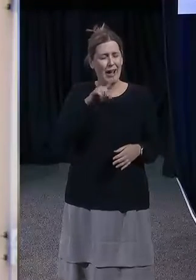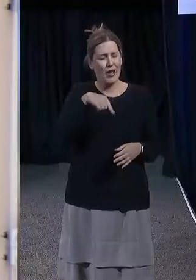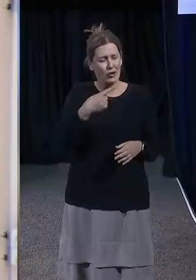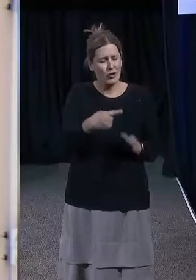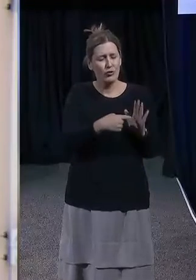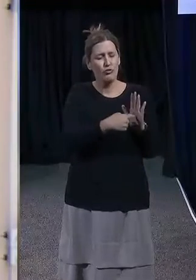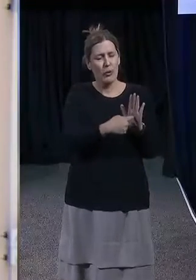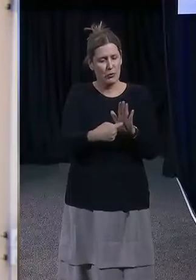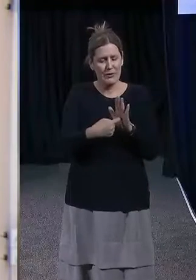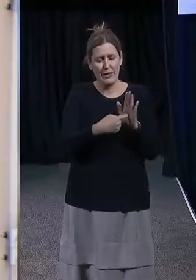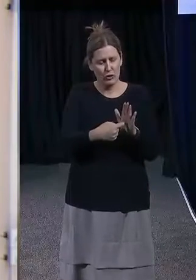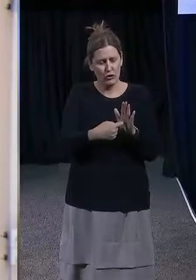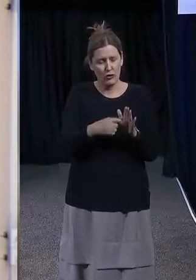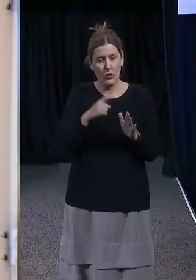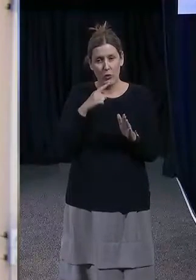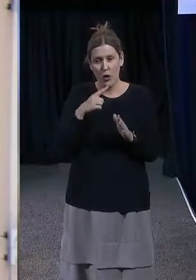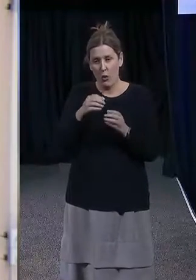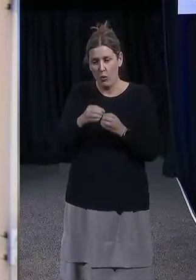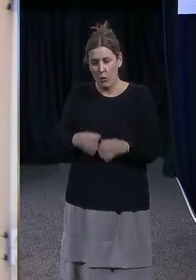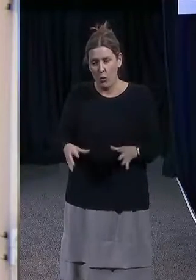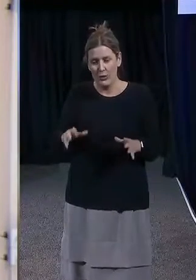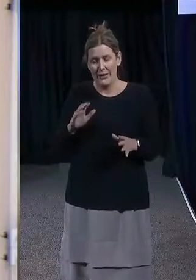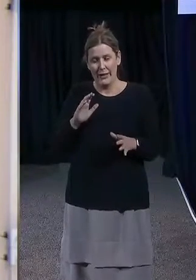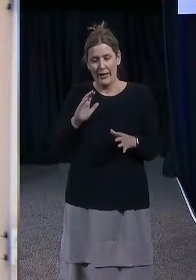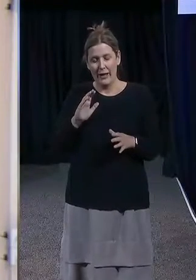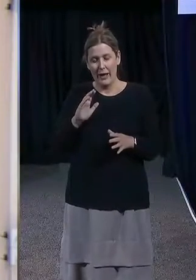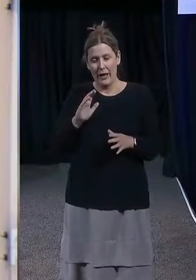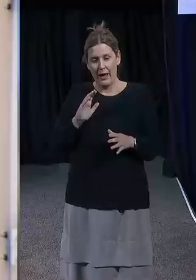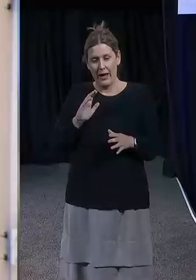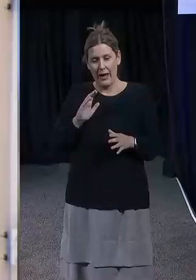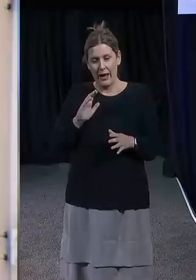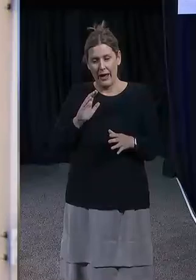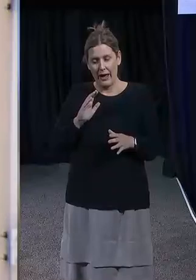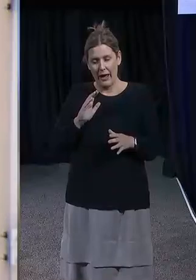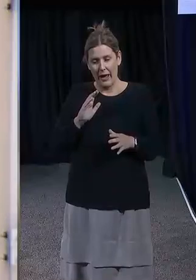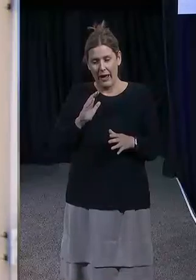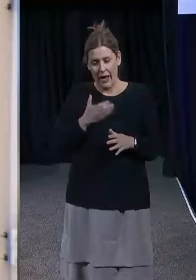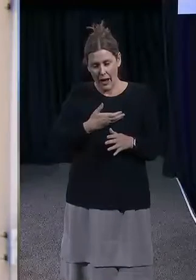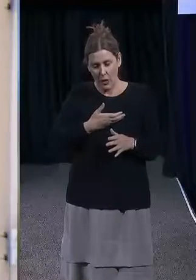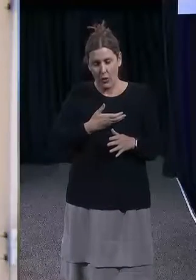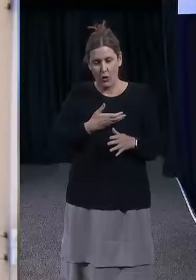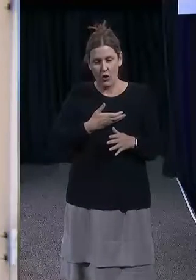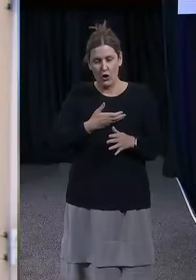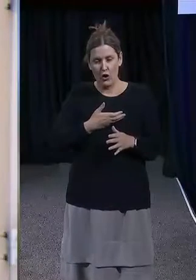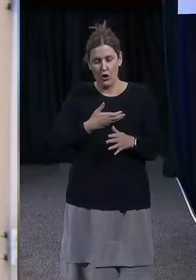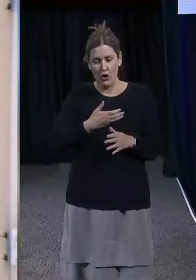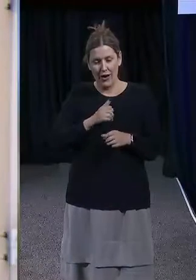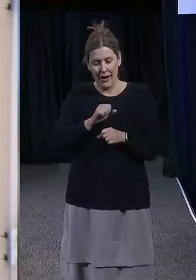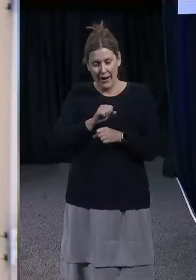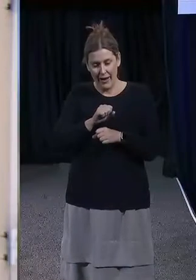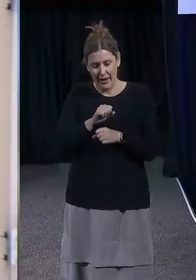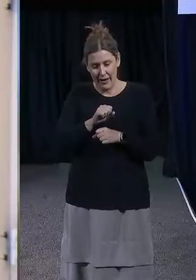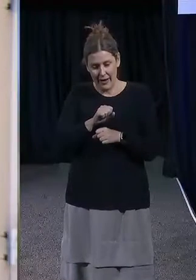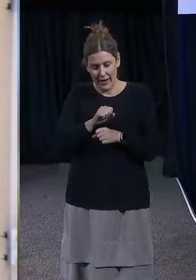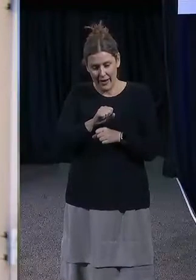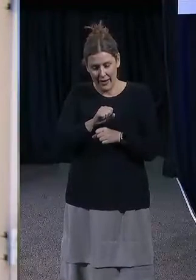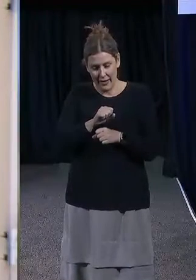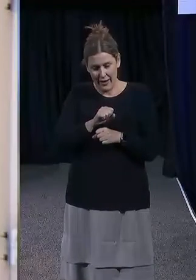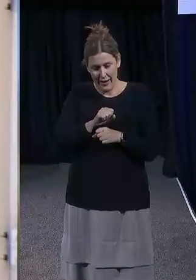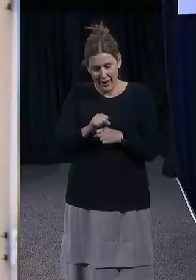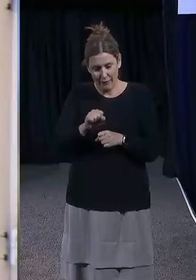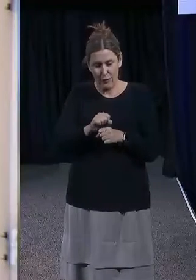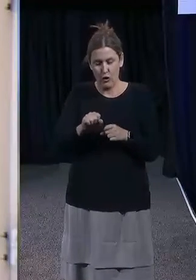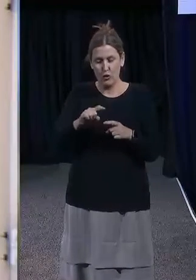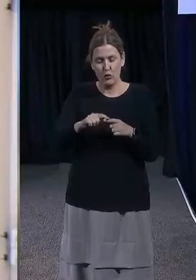is losing our own efficacy in training and graduating the